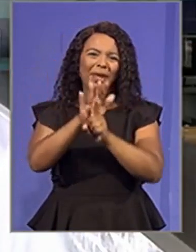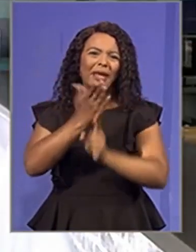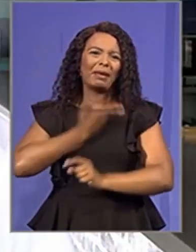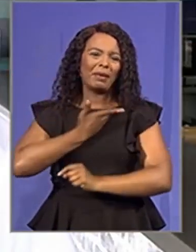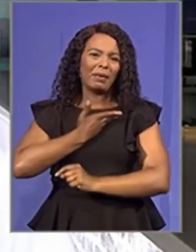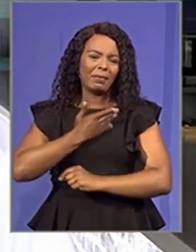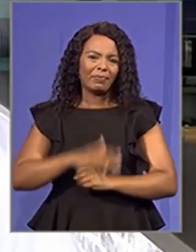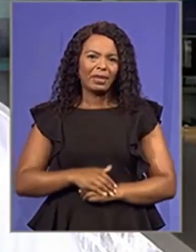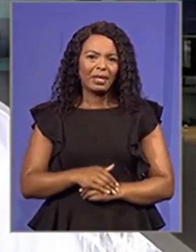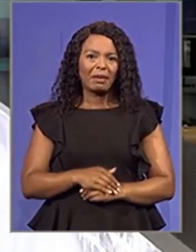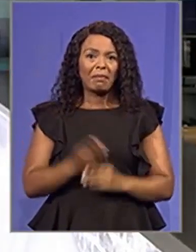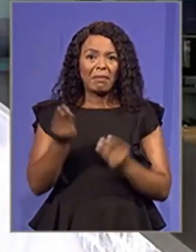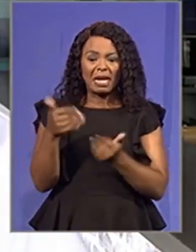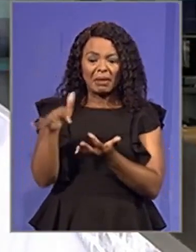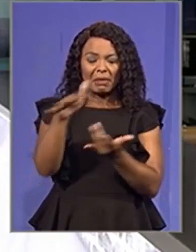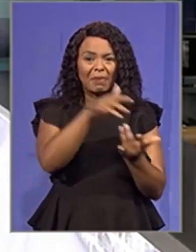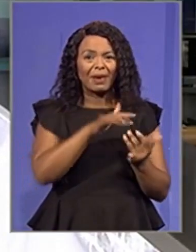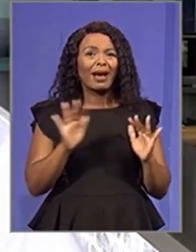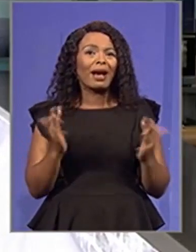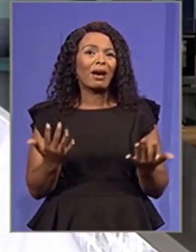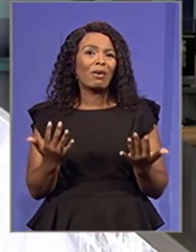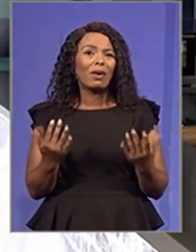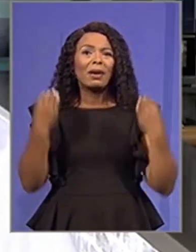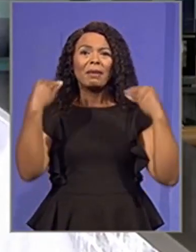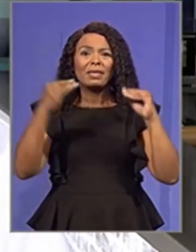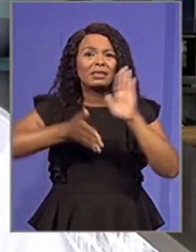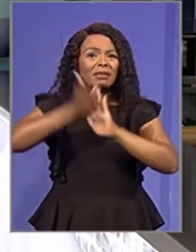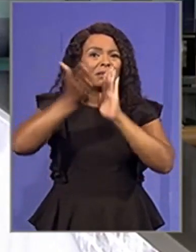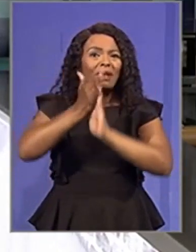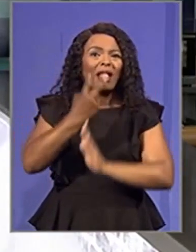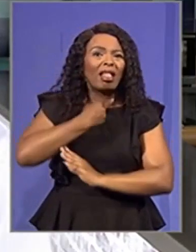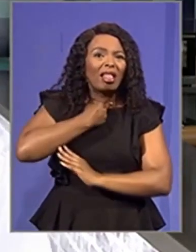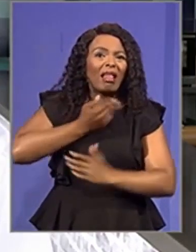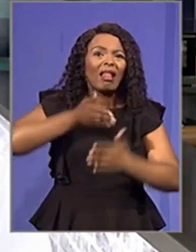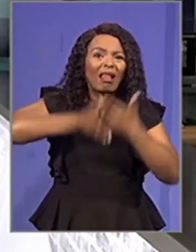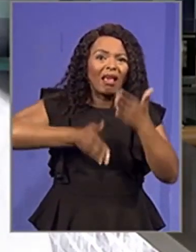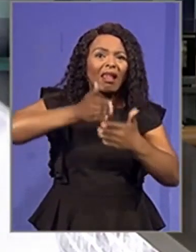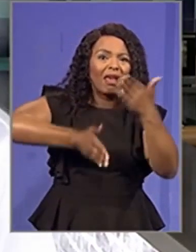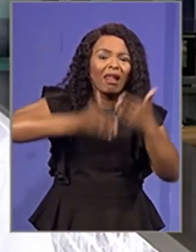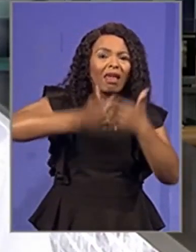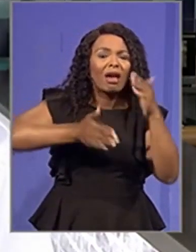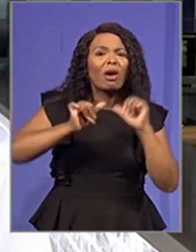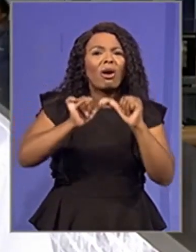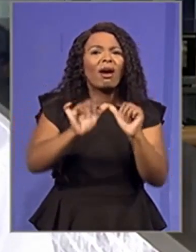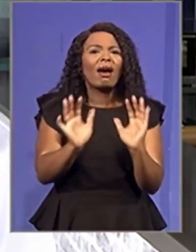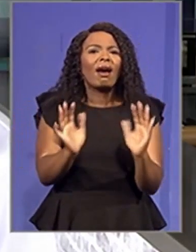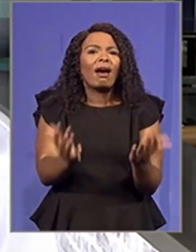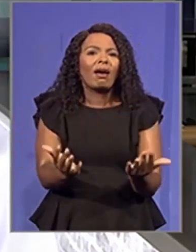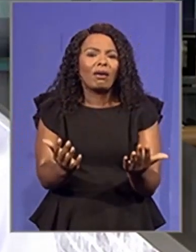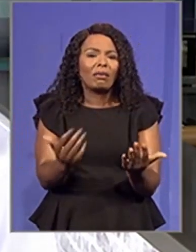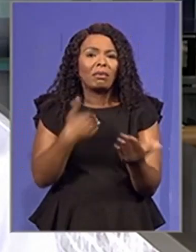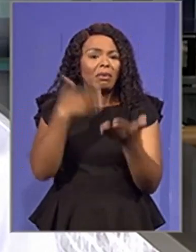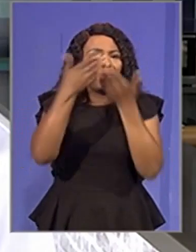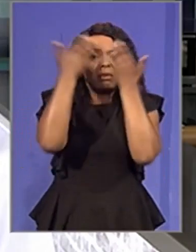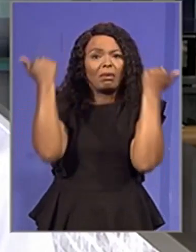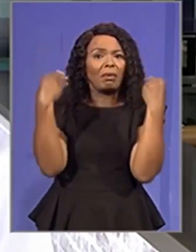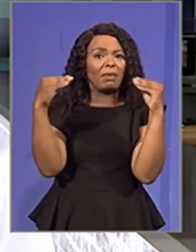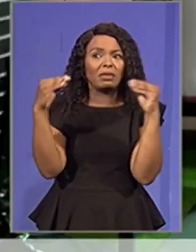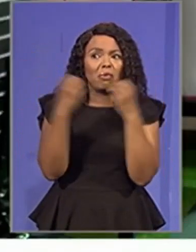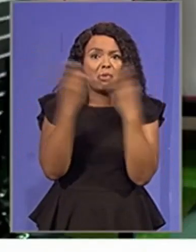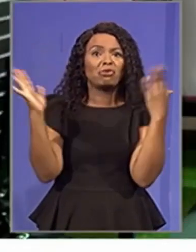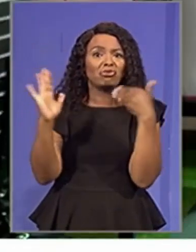there's no business, and if it continues like this, I don't know, a lot of businesses will close